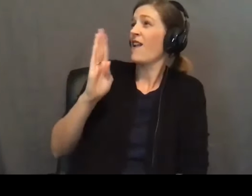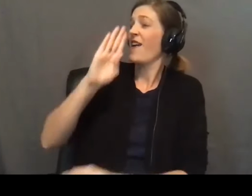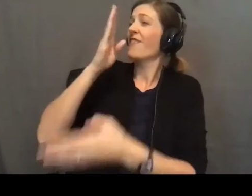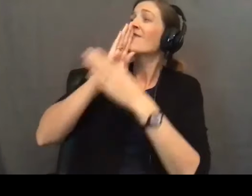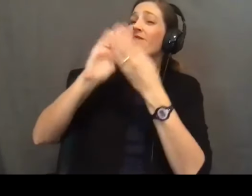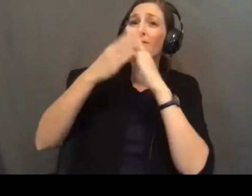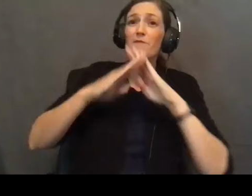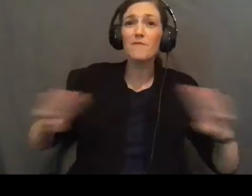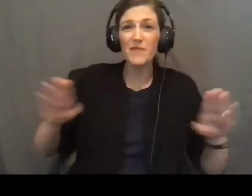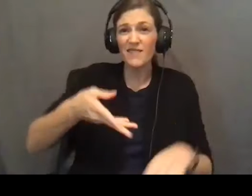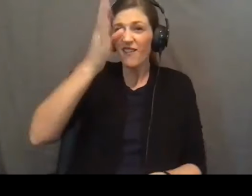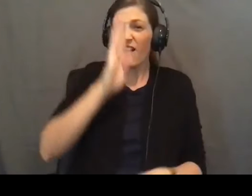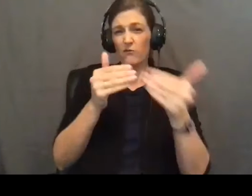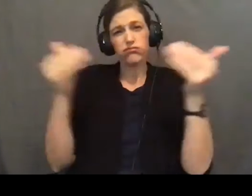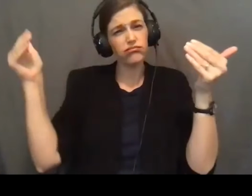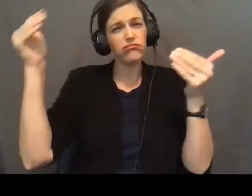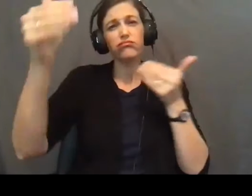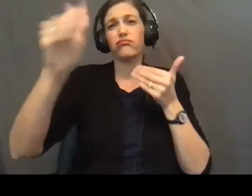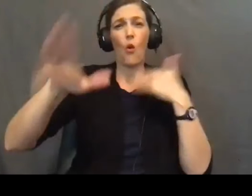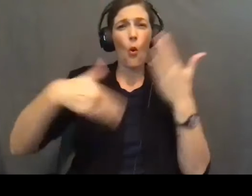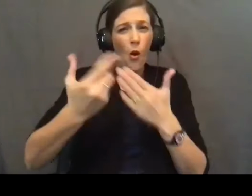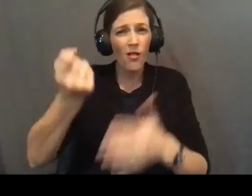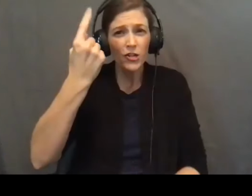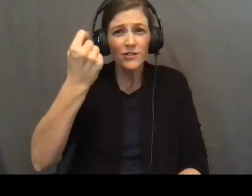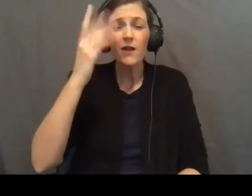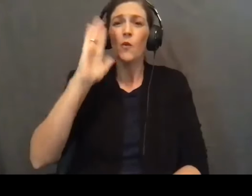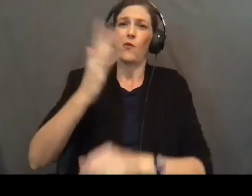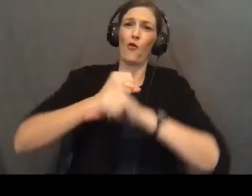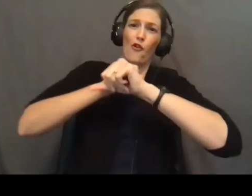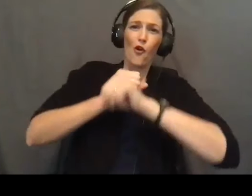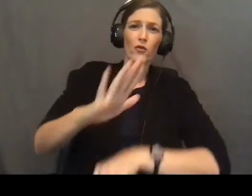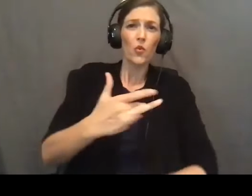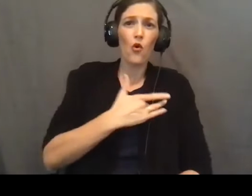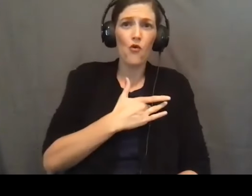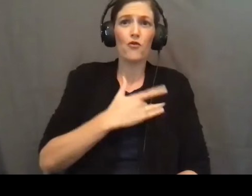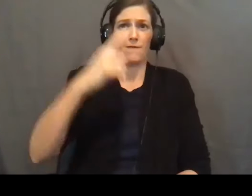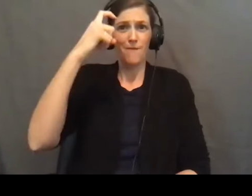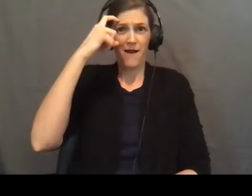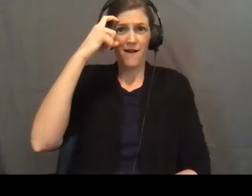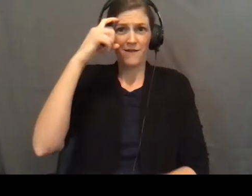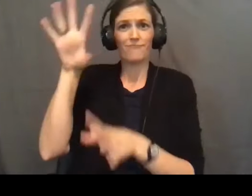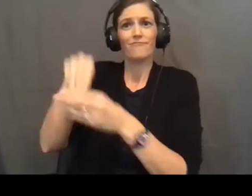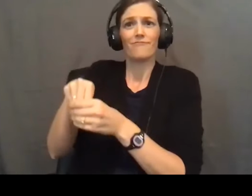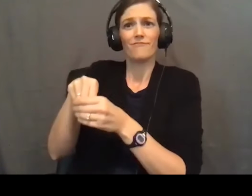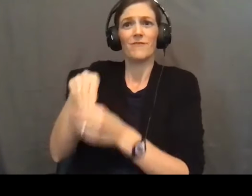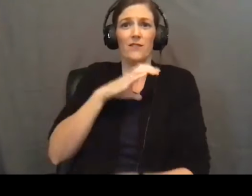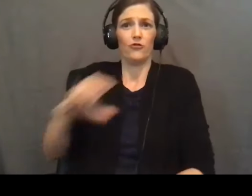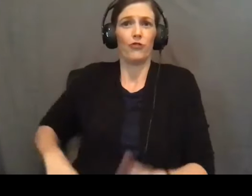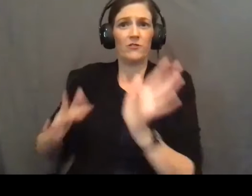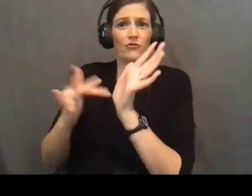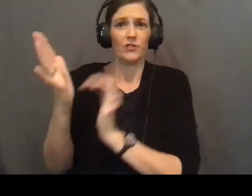God, which surpasses all understanding, will guard your hearts and your minds in Christ Jesus.